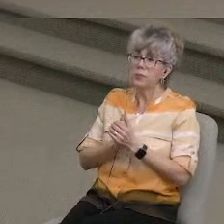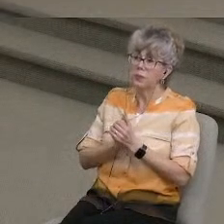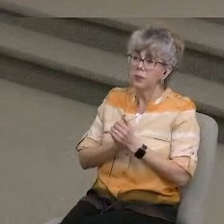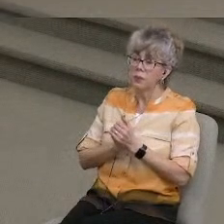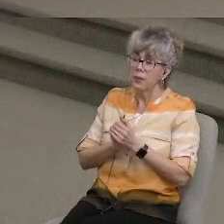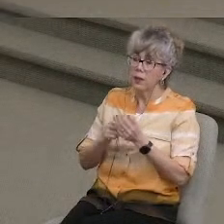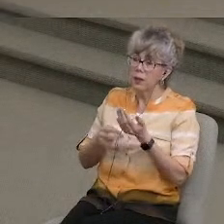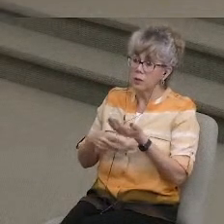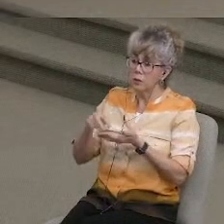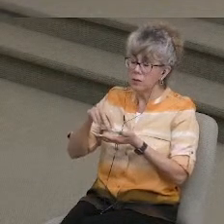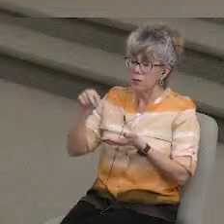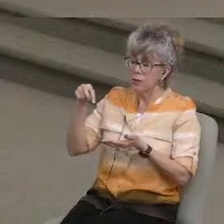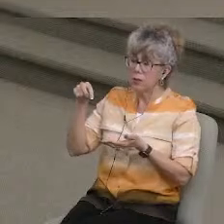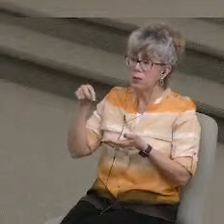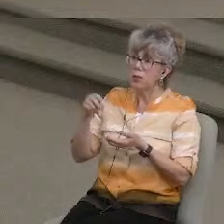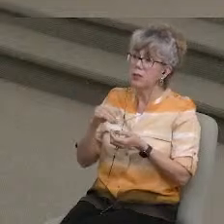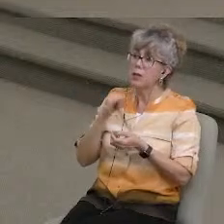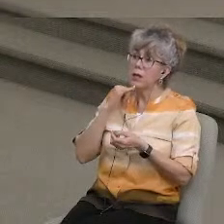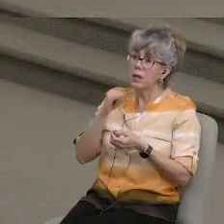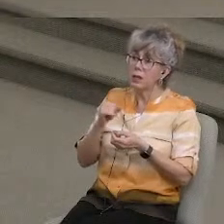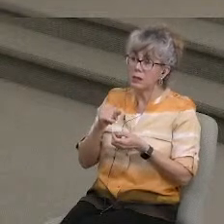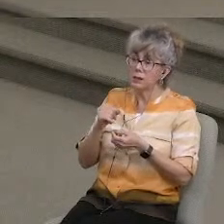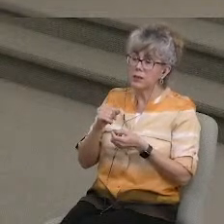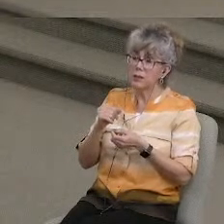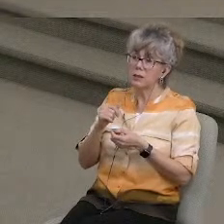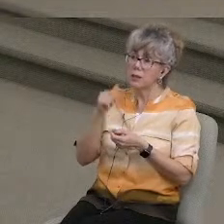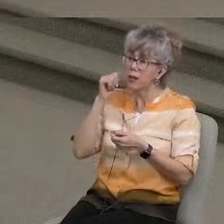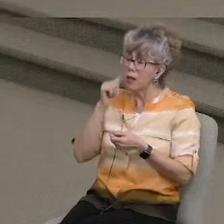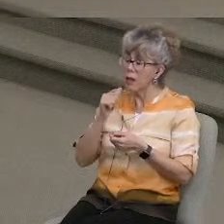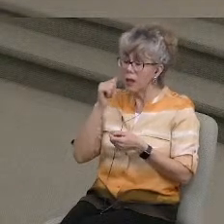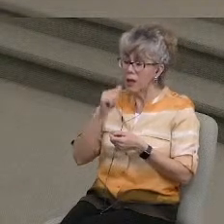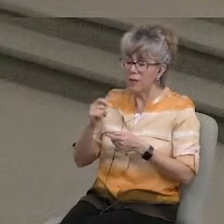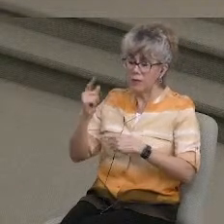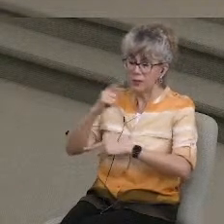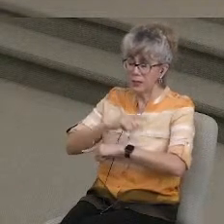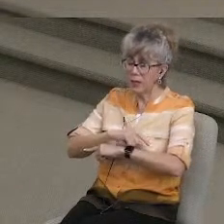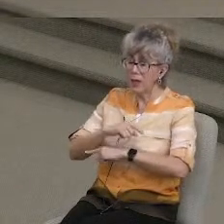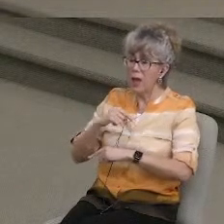single day. I'm thankful to celebrate that every day, to celebrate it